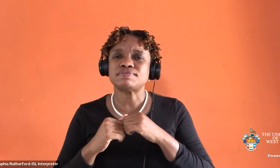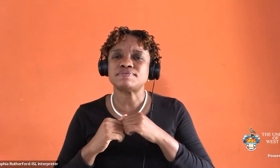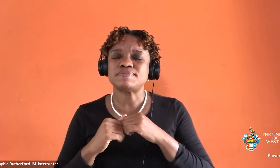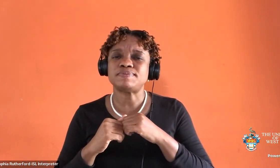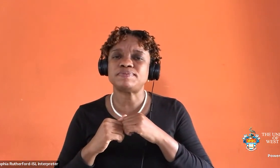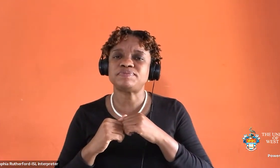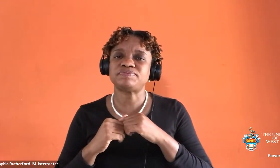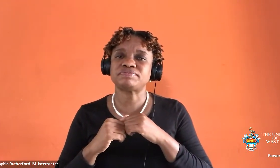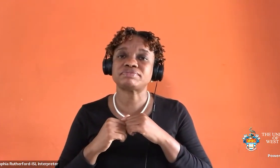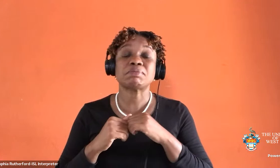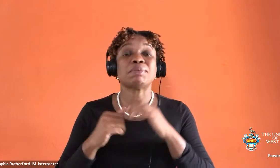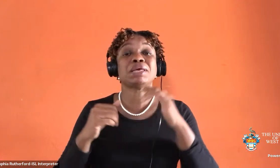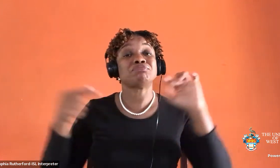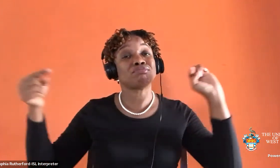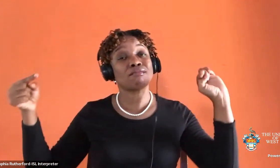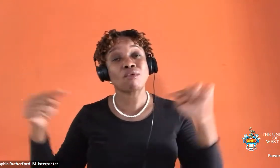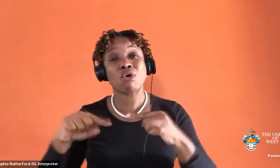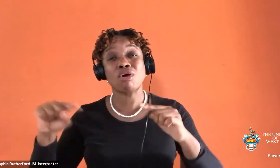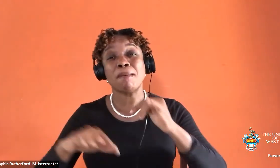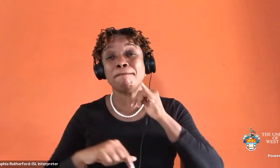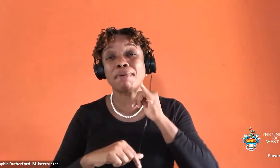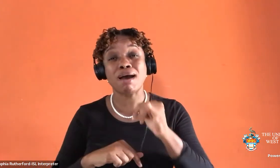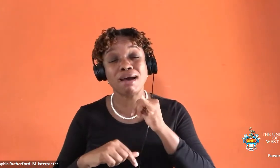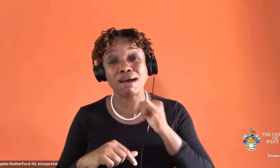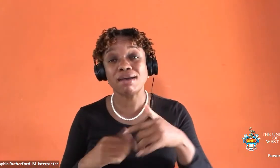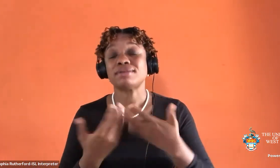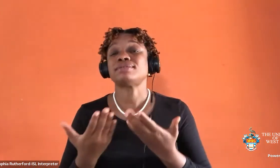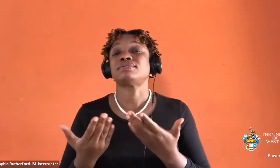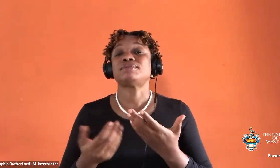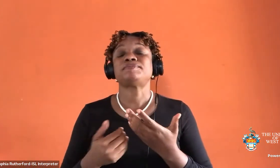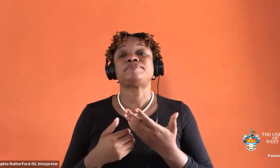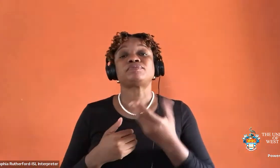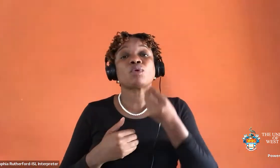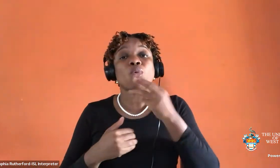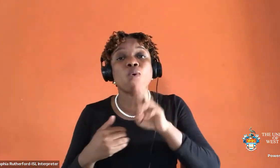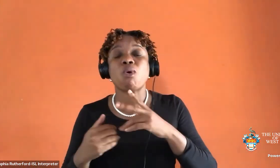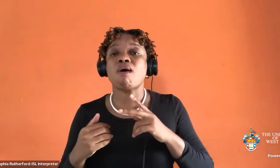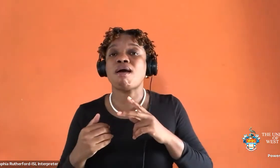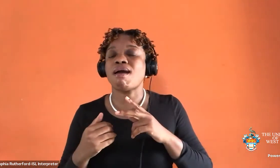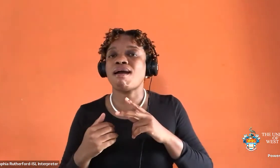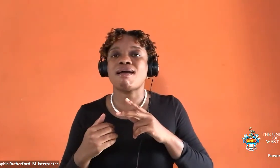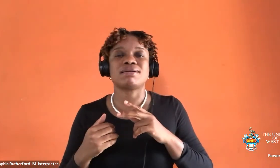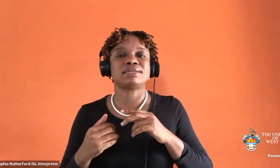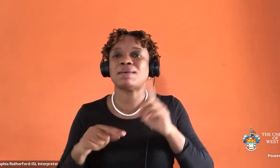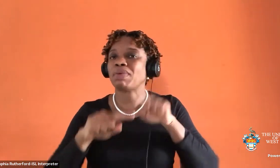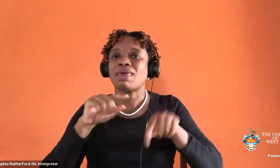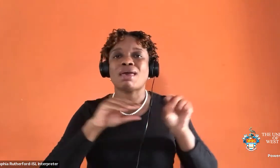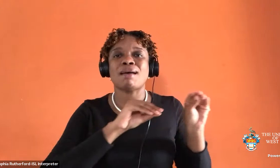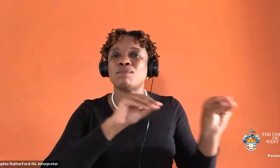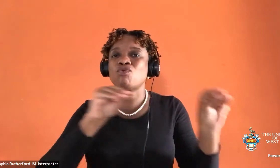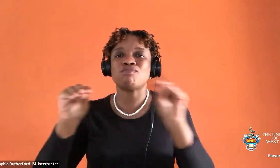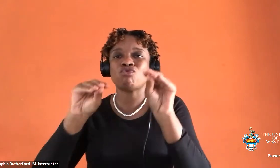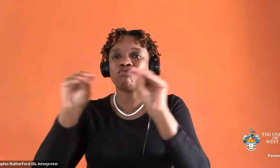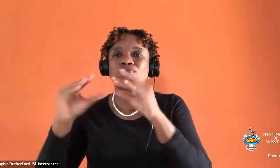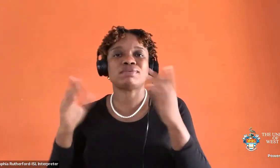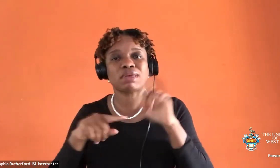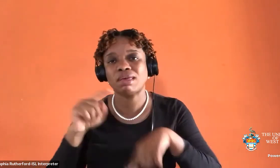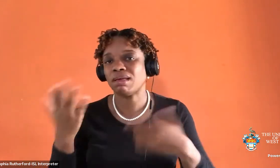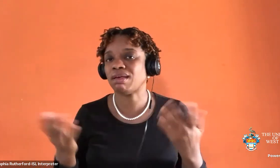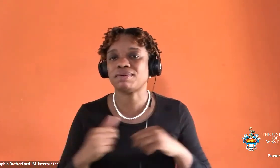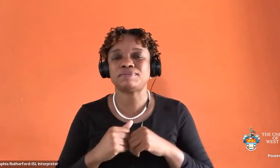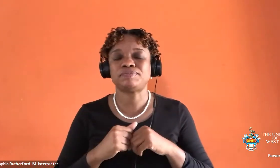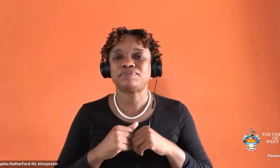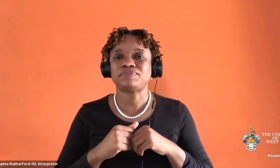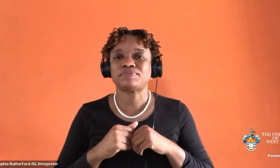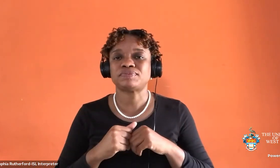level of pain that they were experiencing or their physical limitations, and so they didn't know how to do what. And